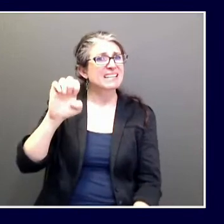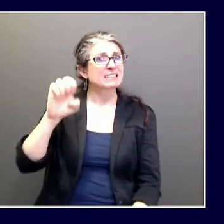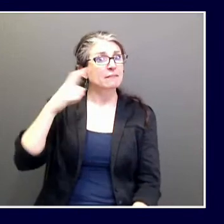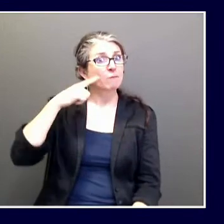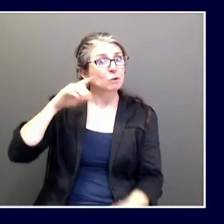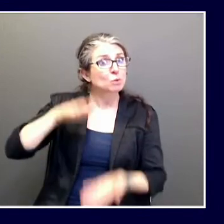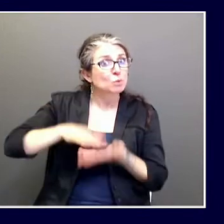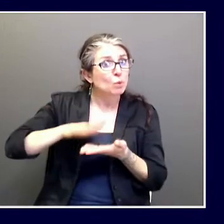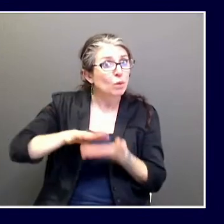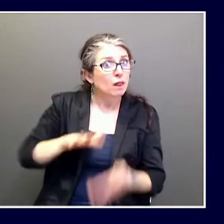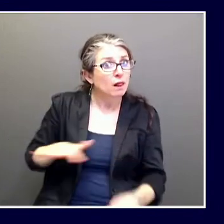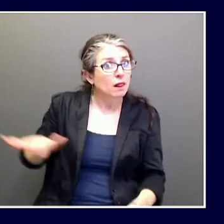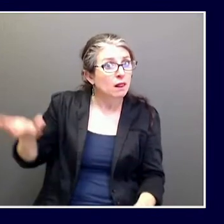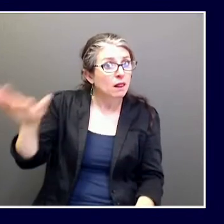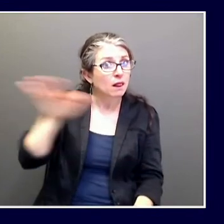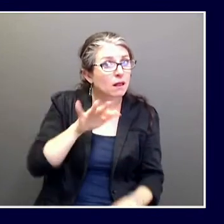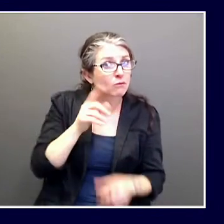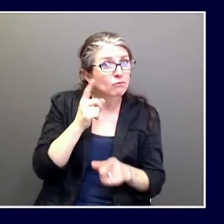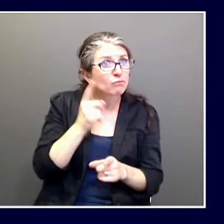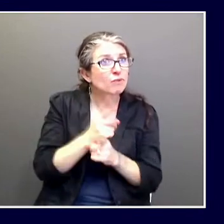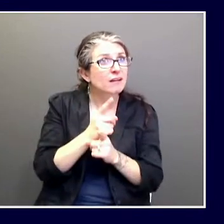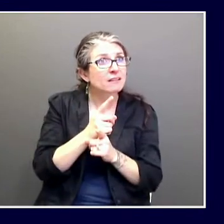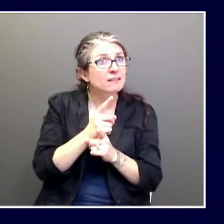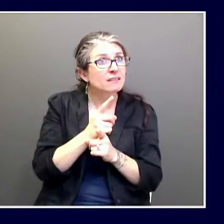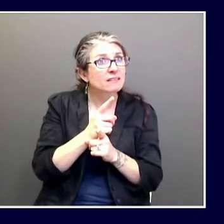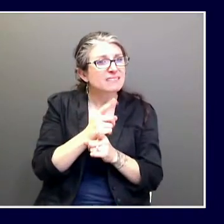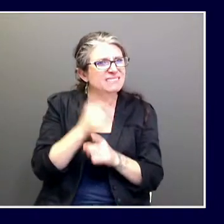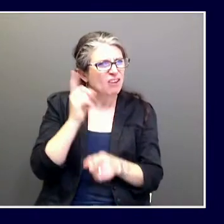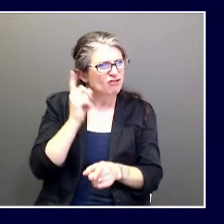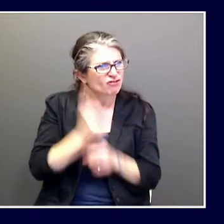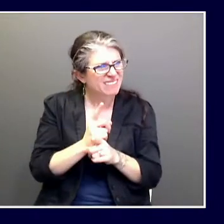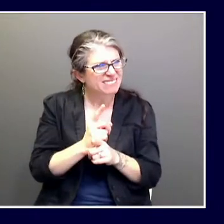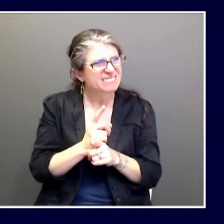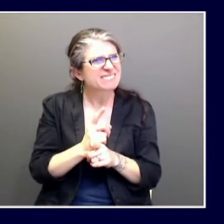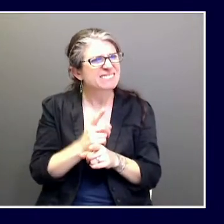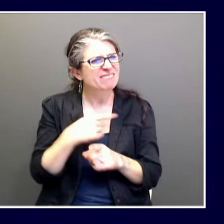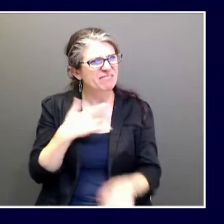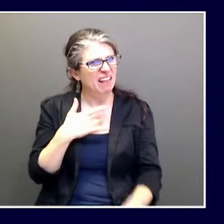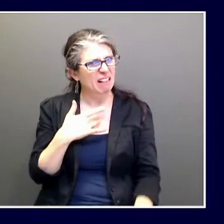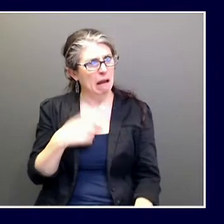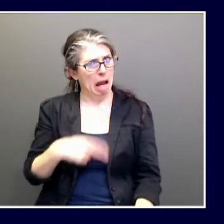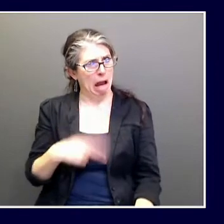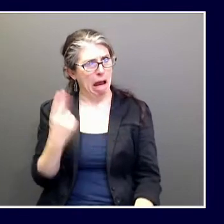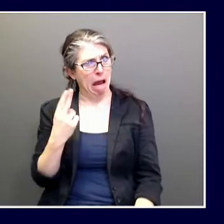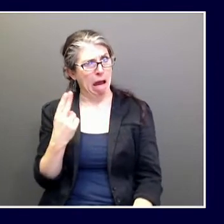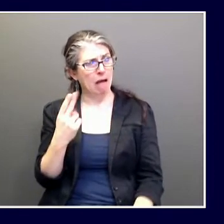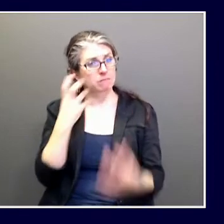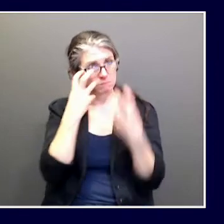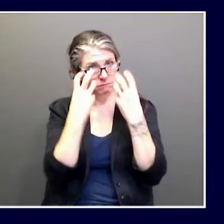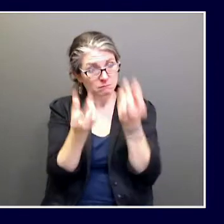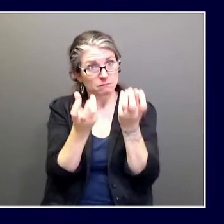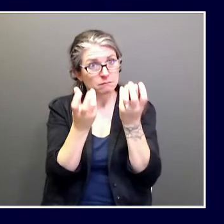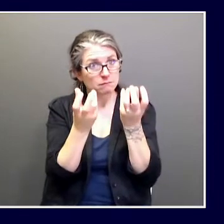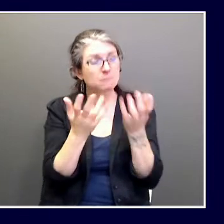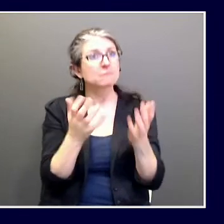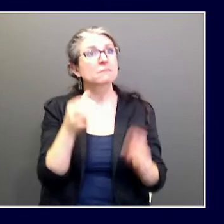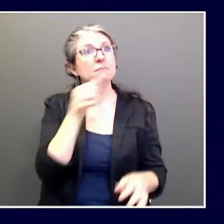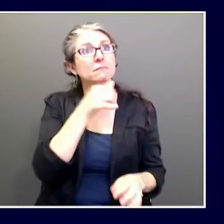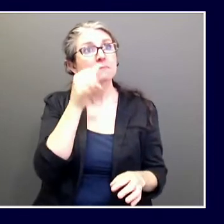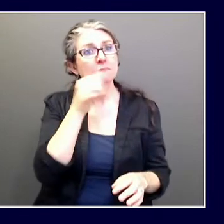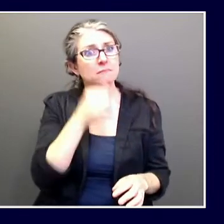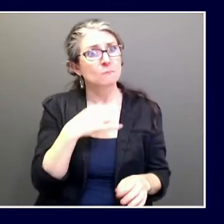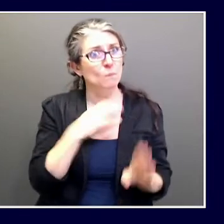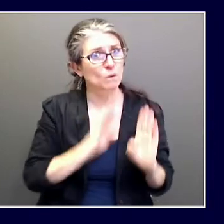that's a single day high, but I'm guessing that's probably the case. So I don't know